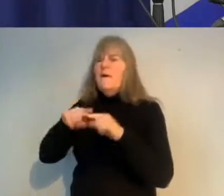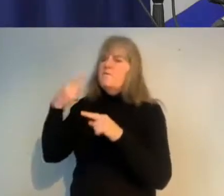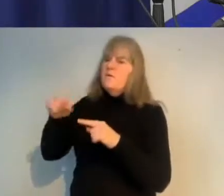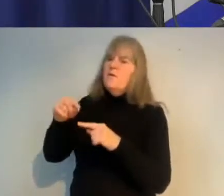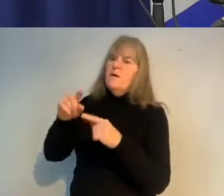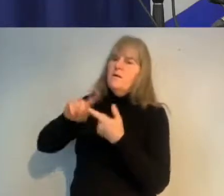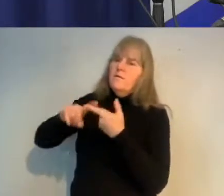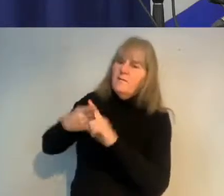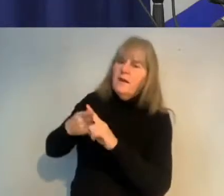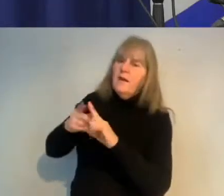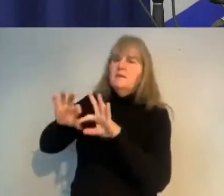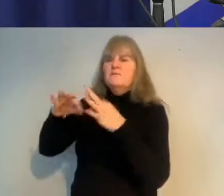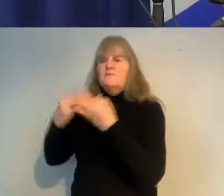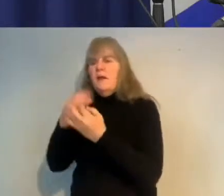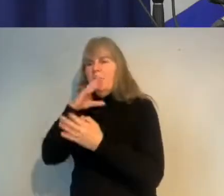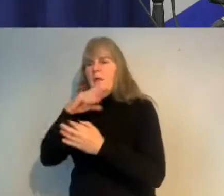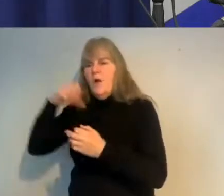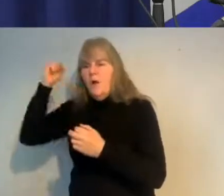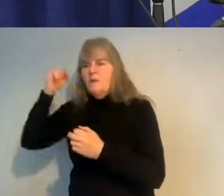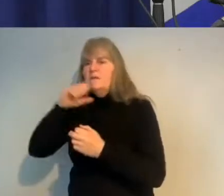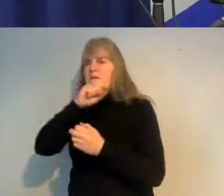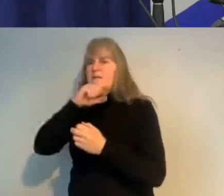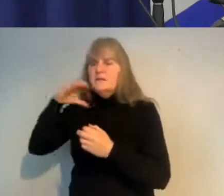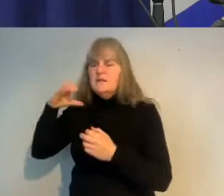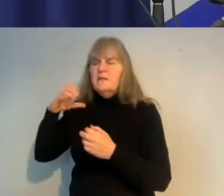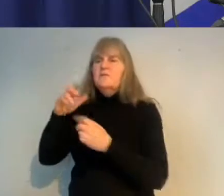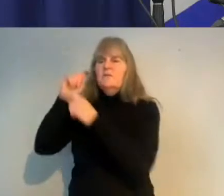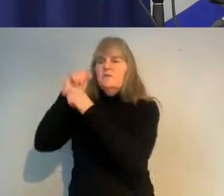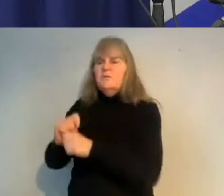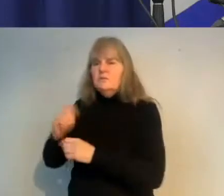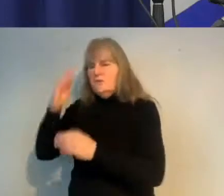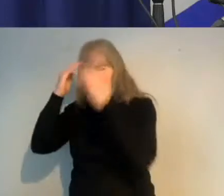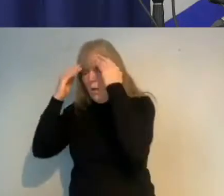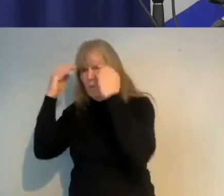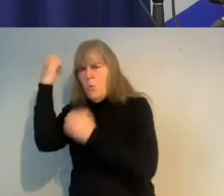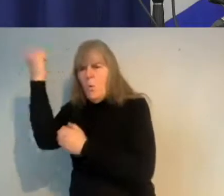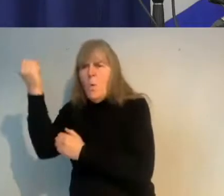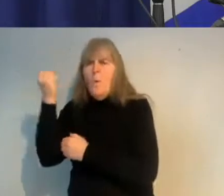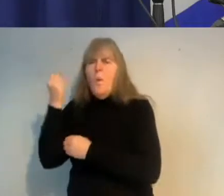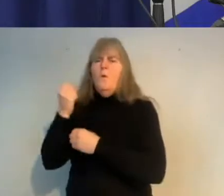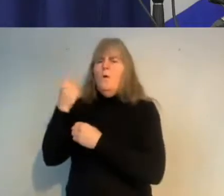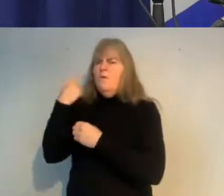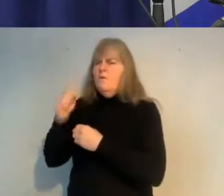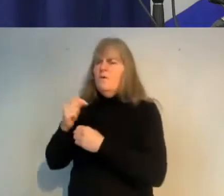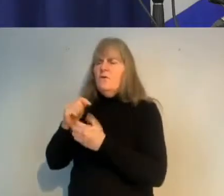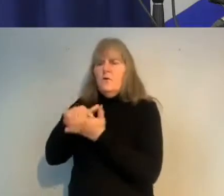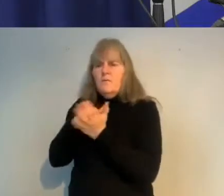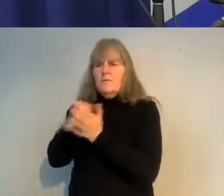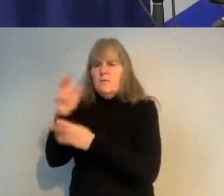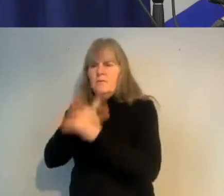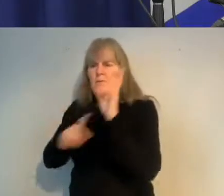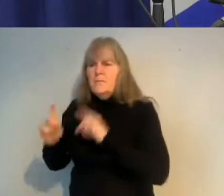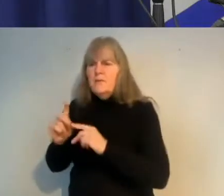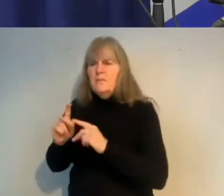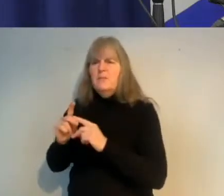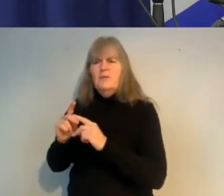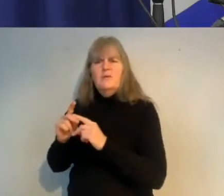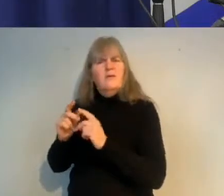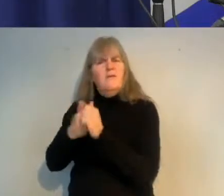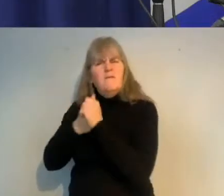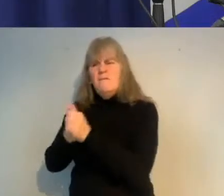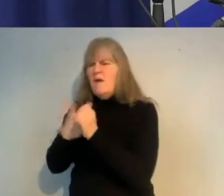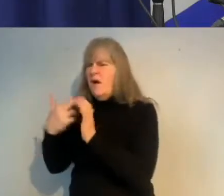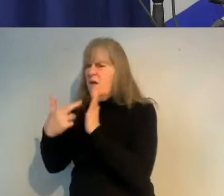and those elders, those traditional knowledge holders. Do it for our vulnerable populations. Do it for the